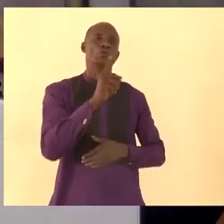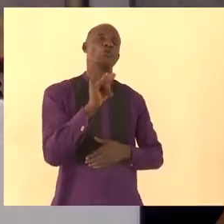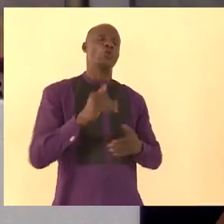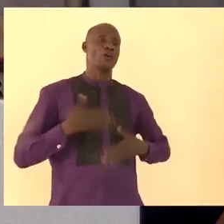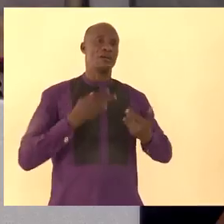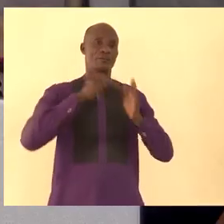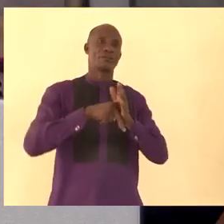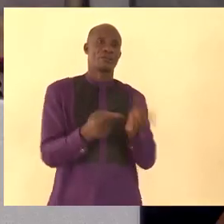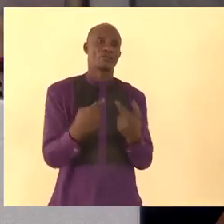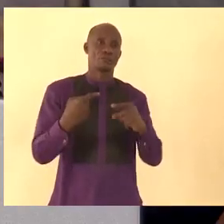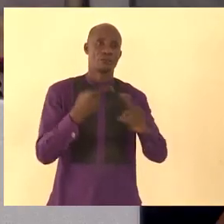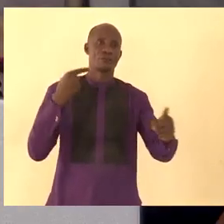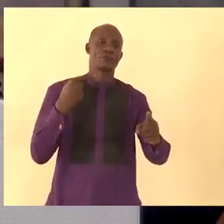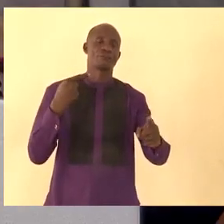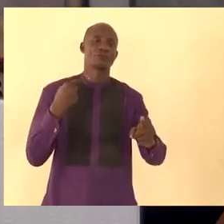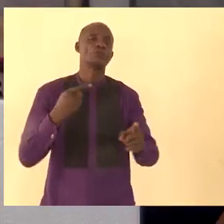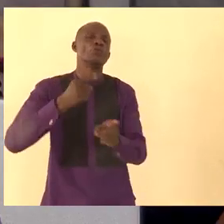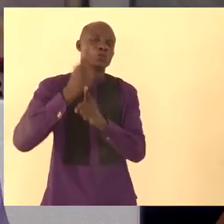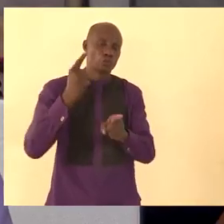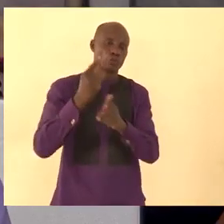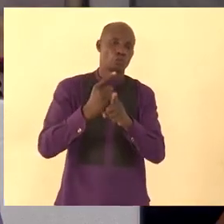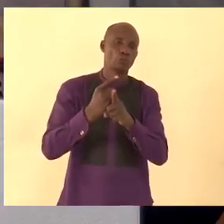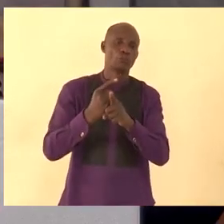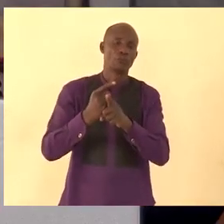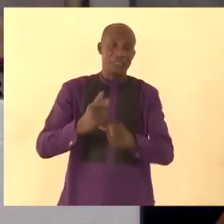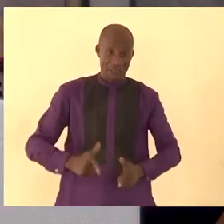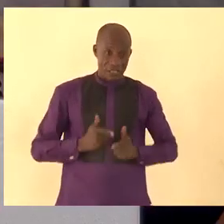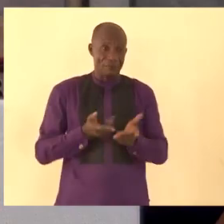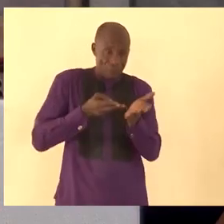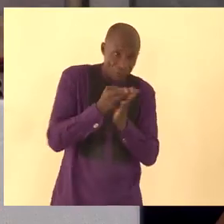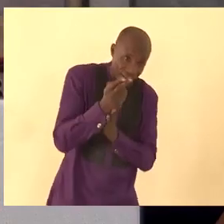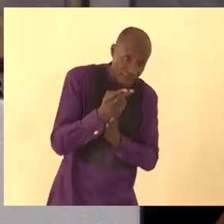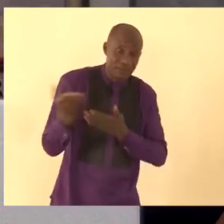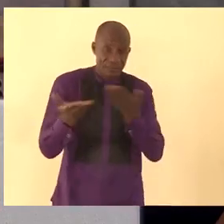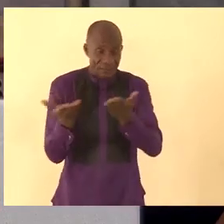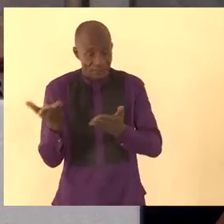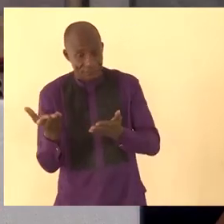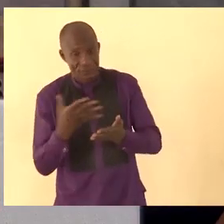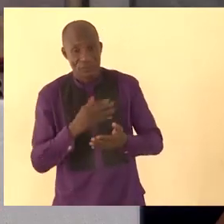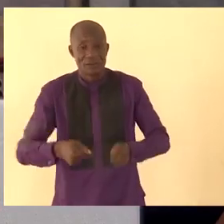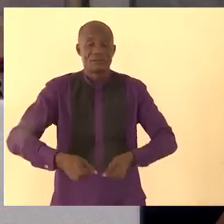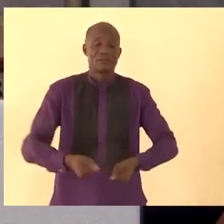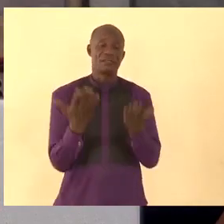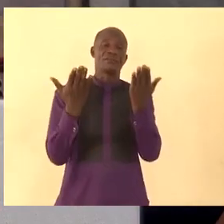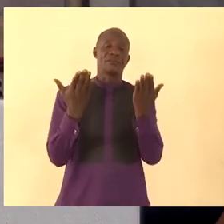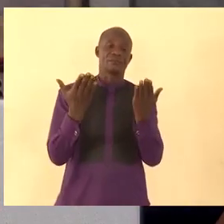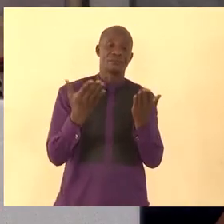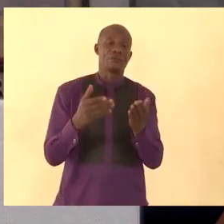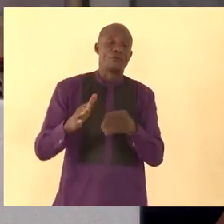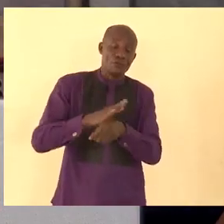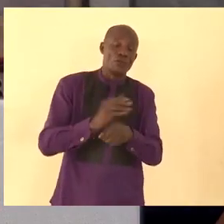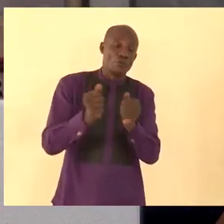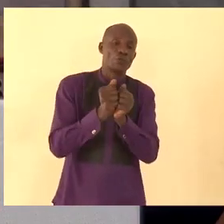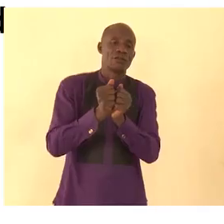True happiness, however, comes from living an authentic life of integrity and service and sacrifice, fueled with a sense of purpose